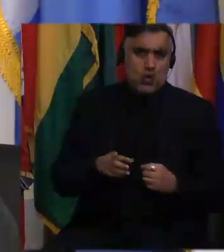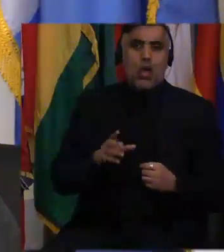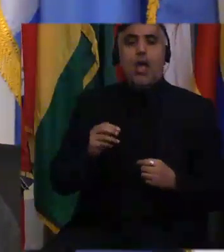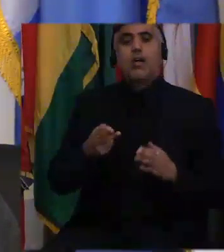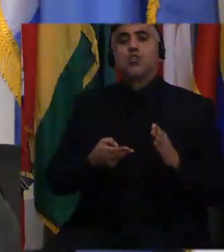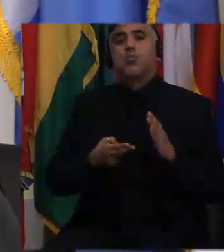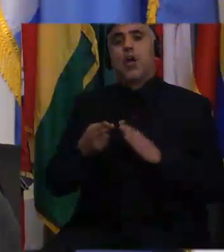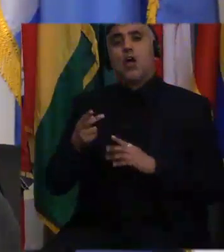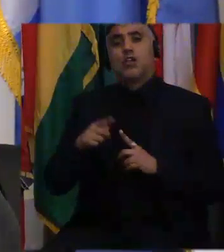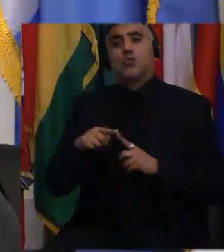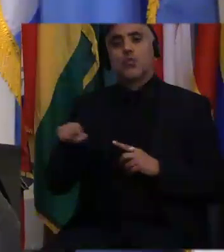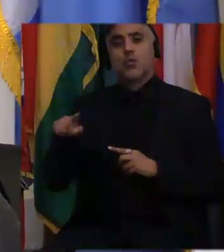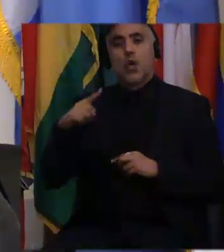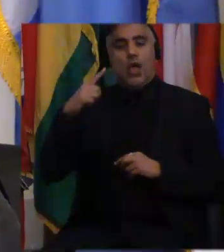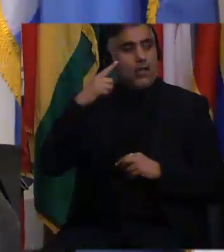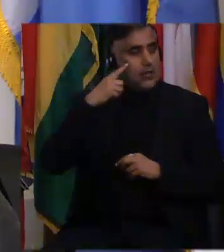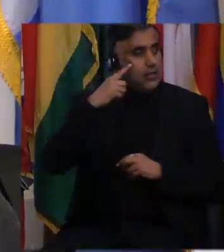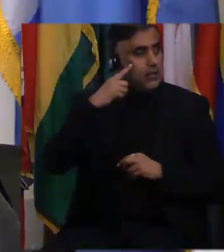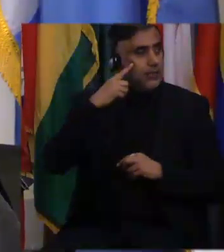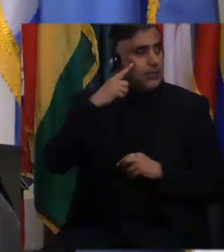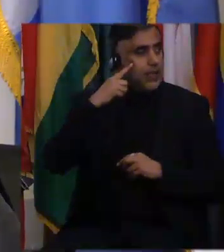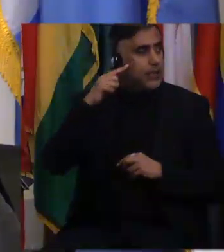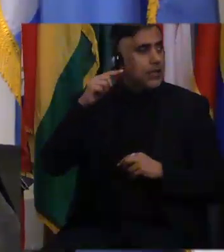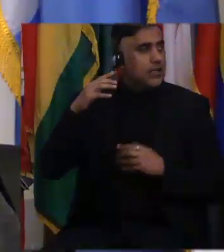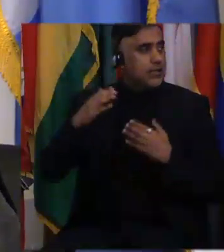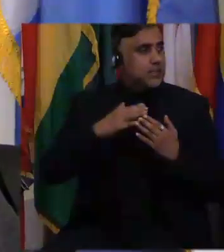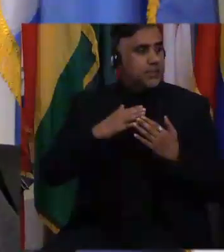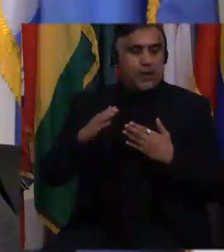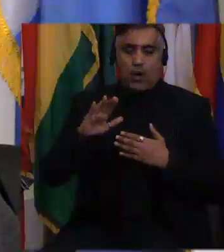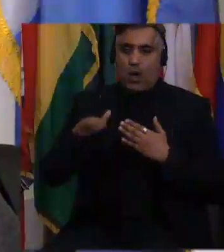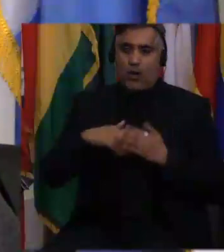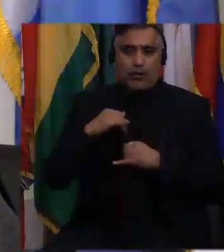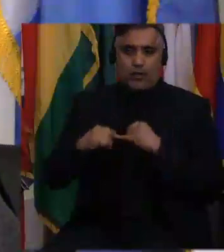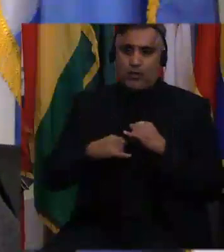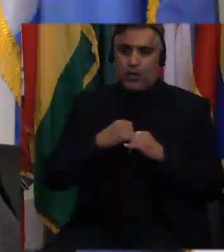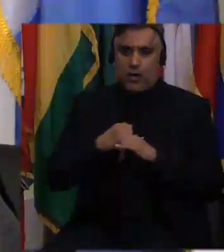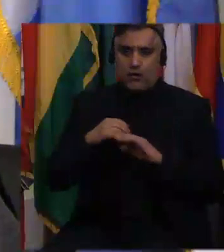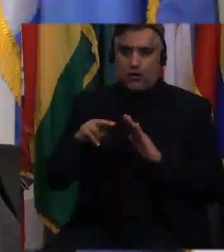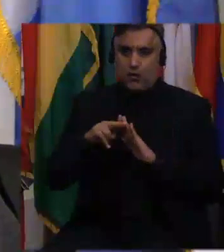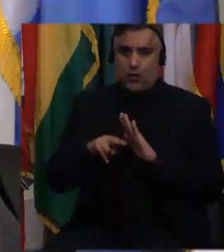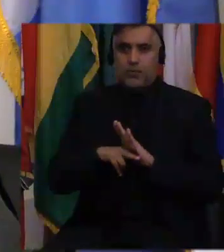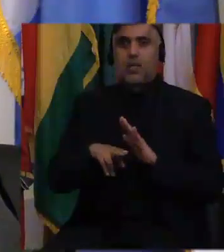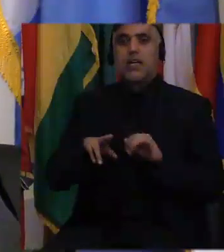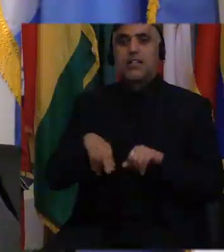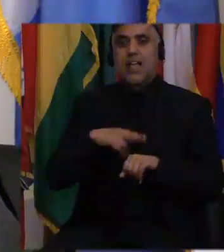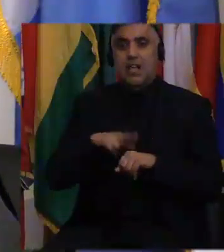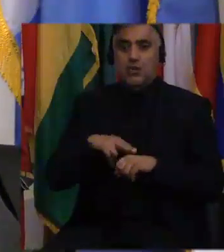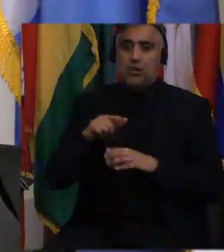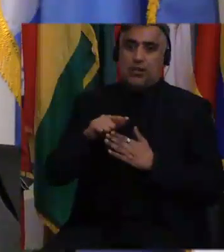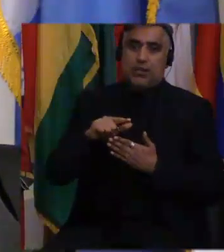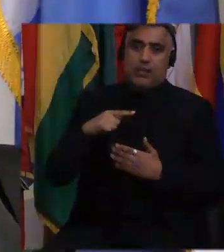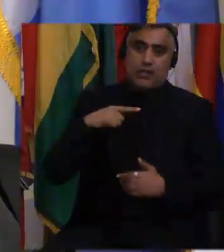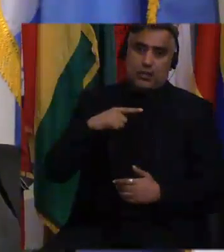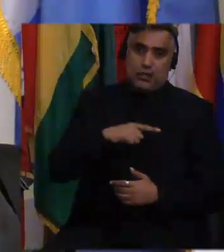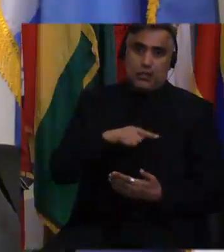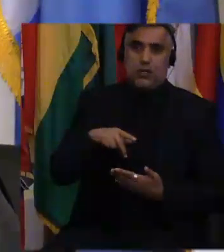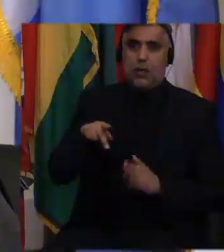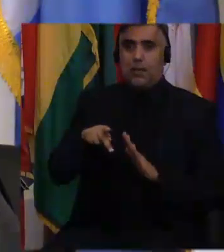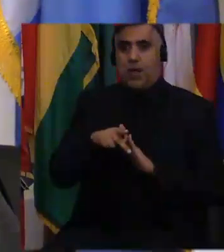to be honest with you, I think despite all the international norms and the national legislations and